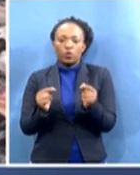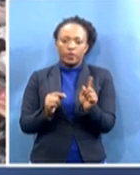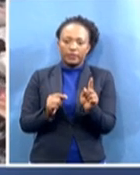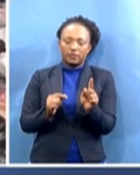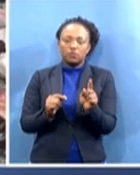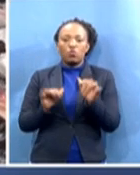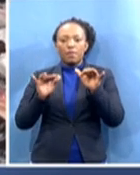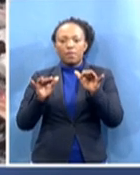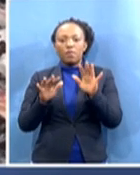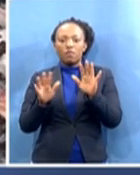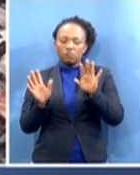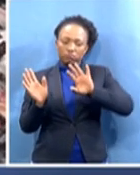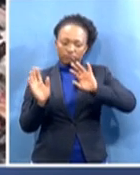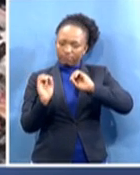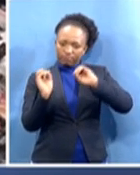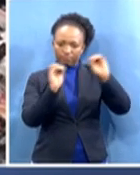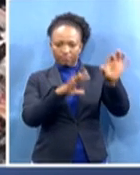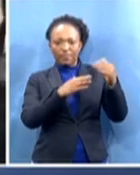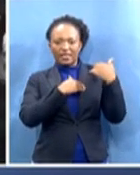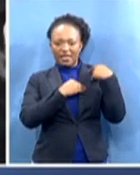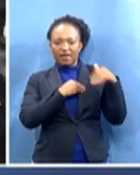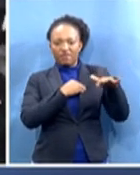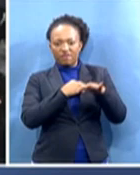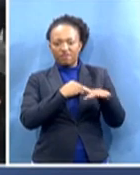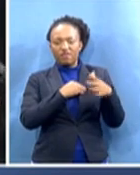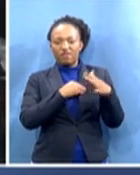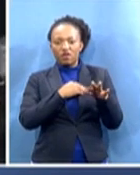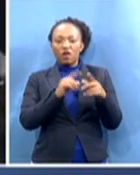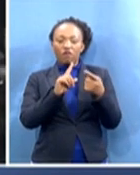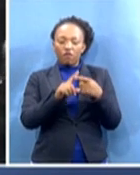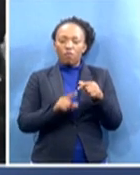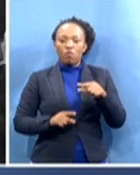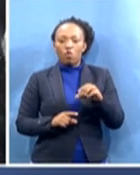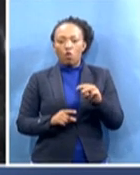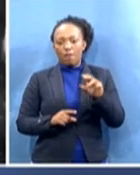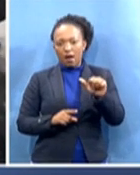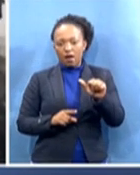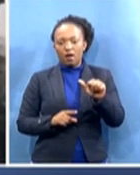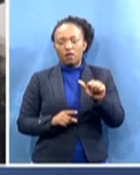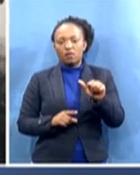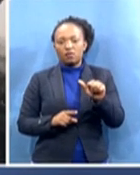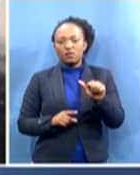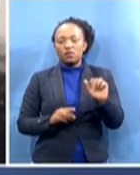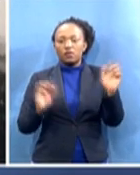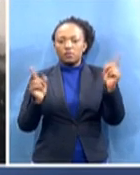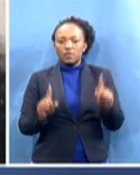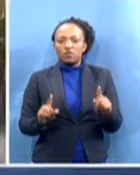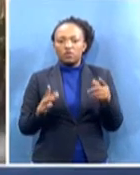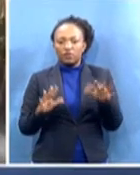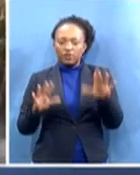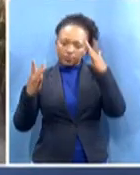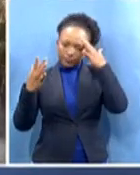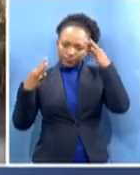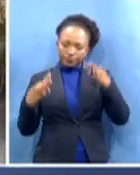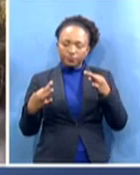who've been out of Goma, in Sake especially. The governmental decision is to keep them there first,